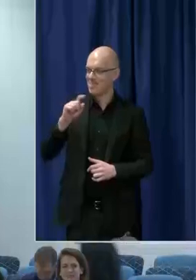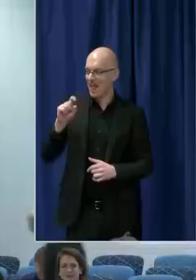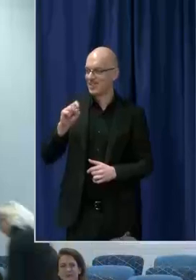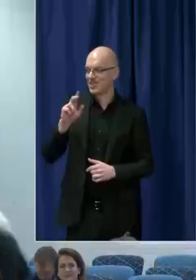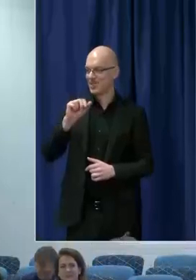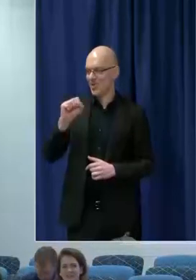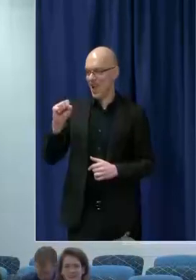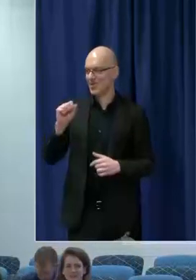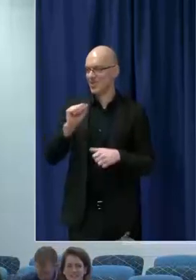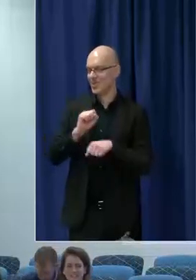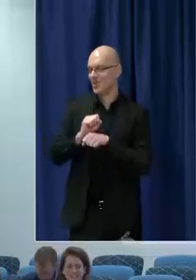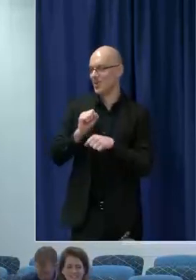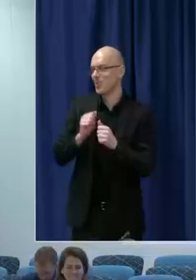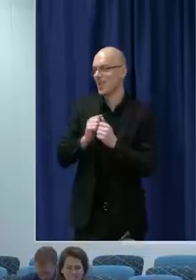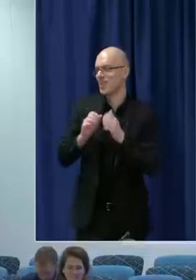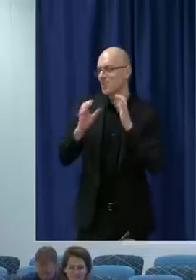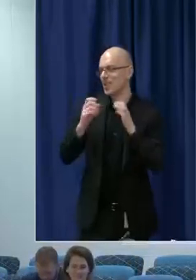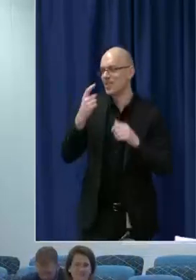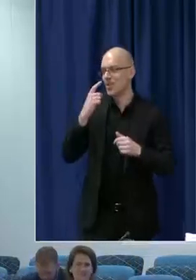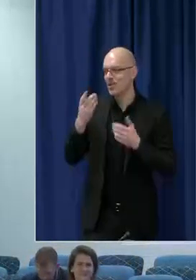Christina Duarte with InnoCaption.